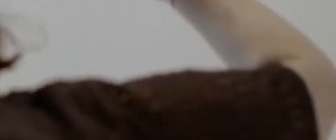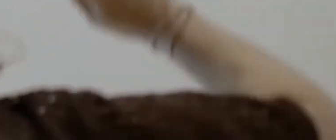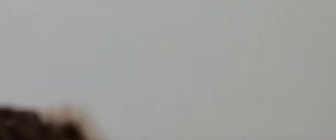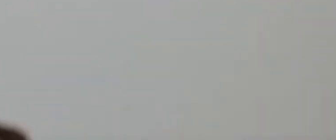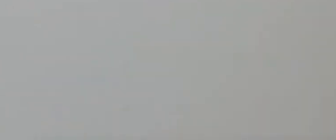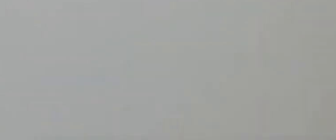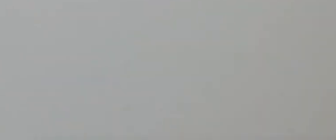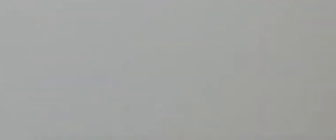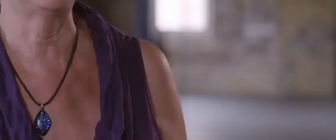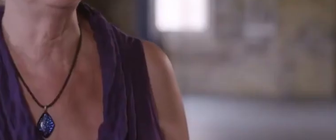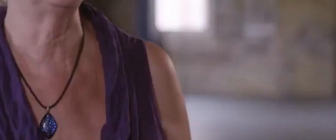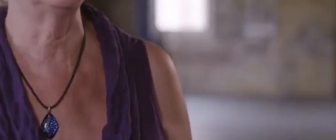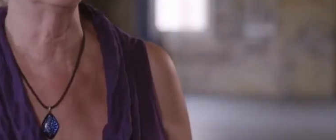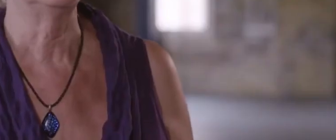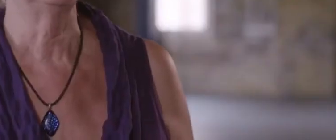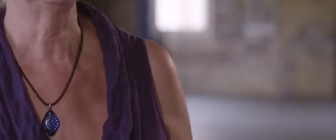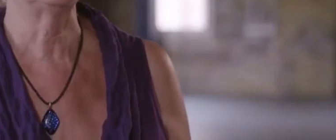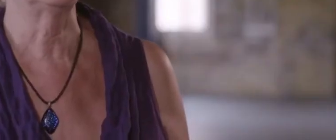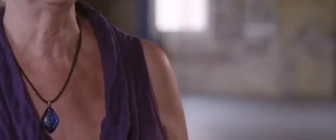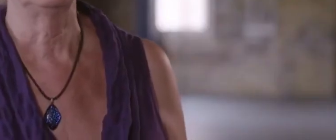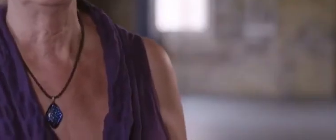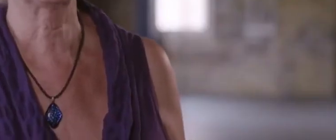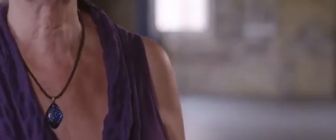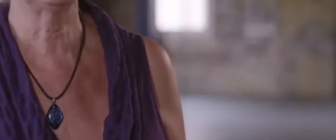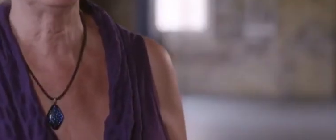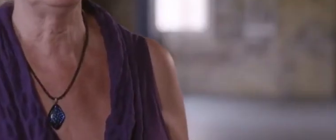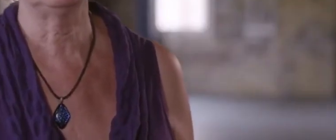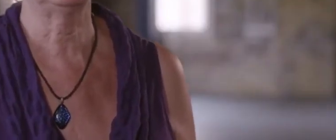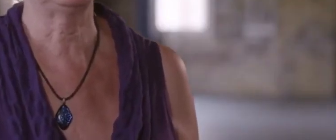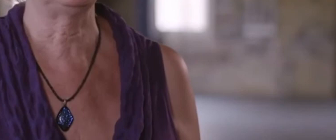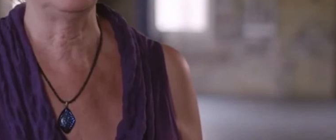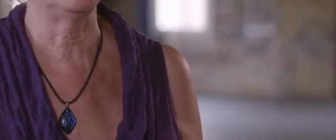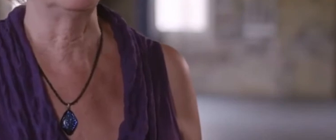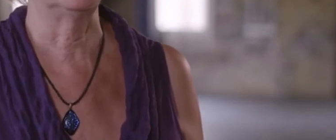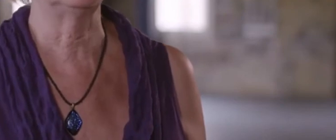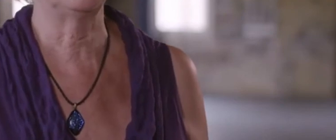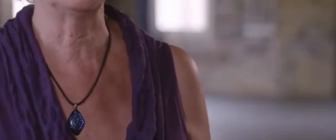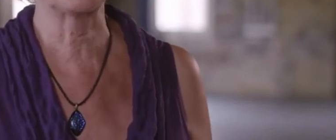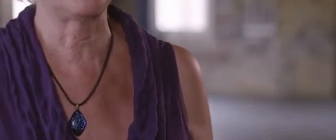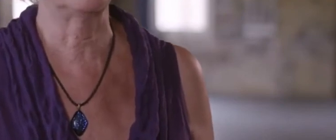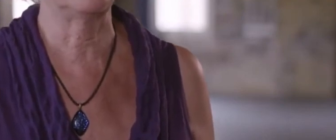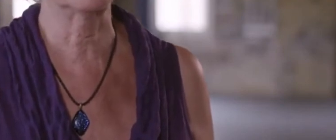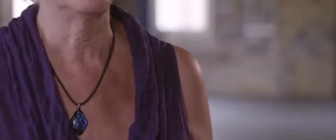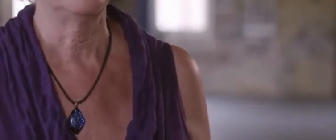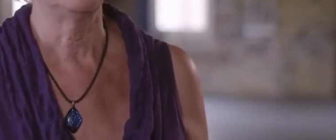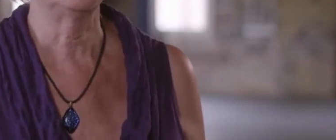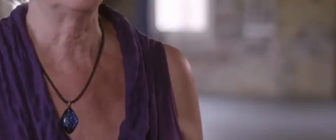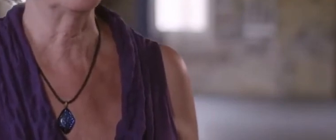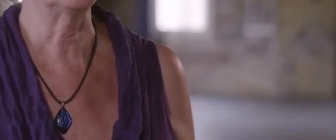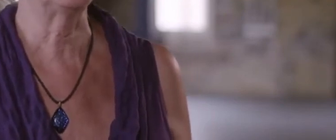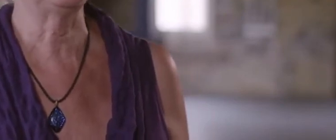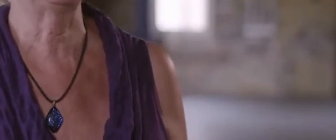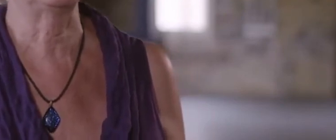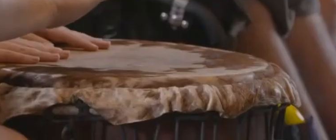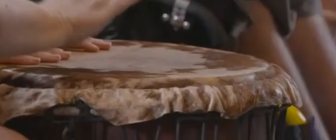the project is delivered. So it's those three key areas which I get